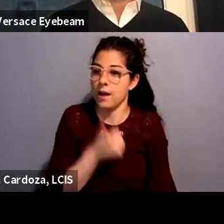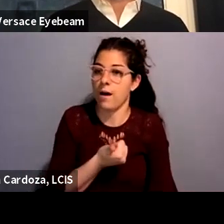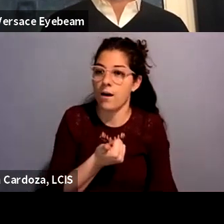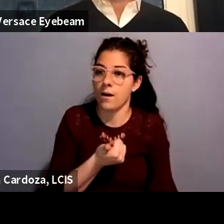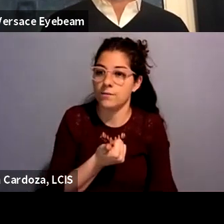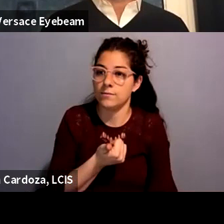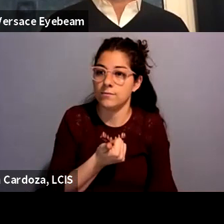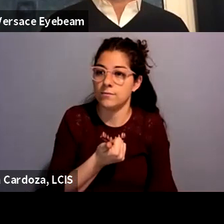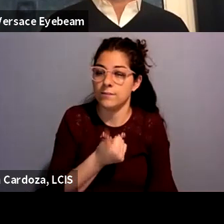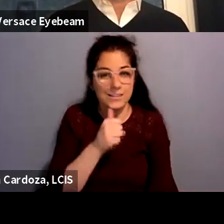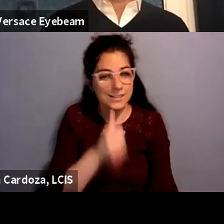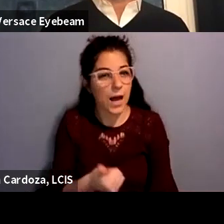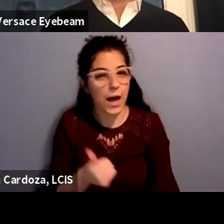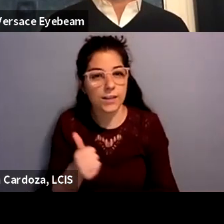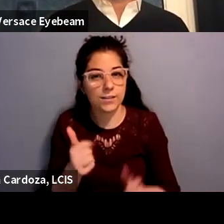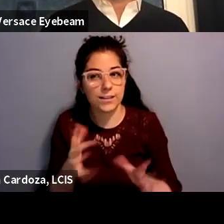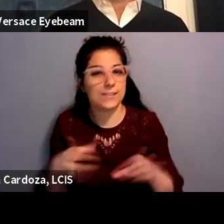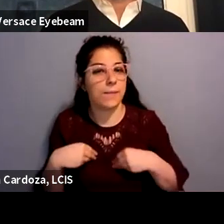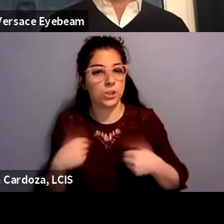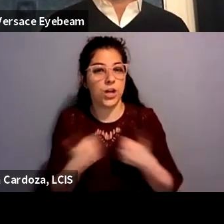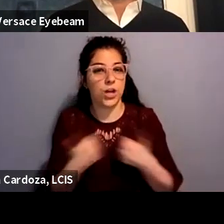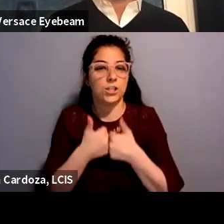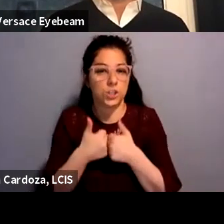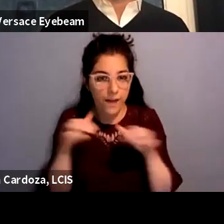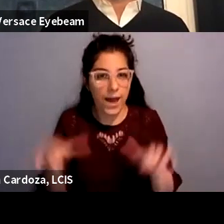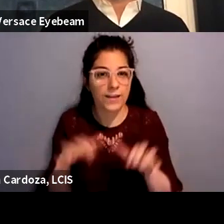that is not rising to this challenge of being actively at the table?